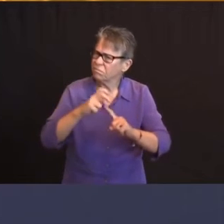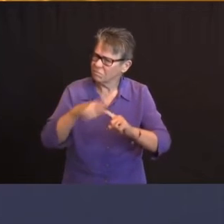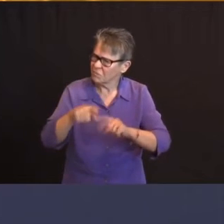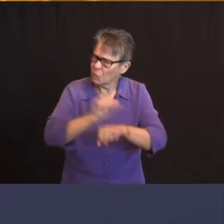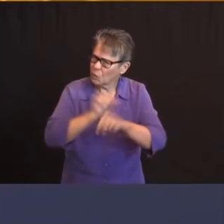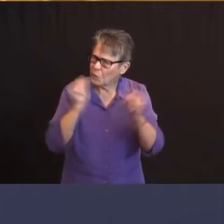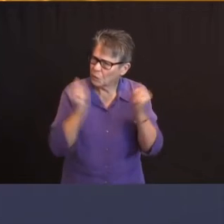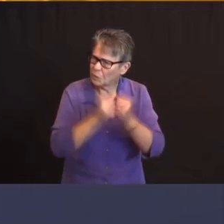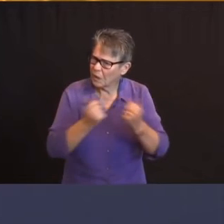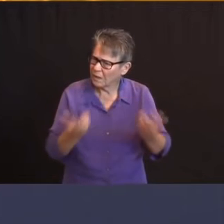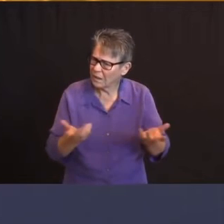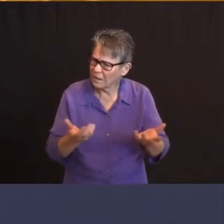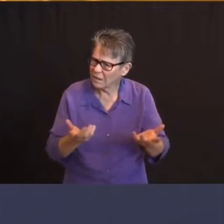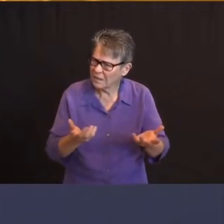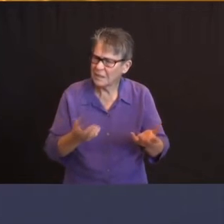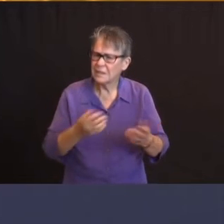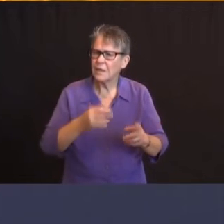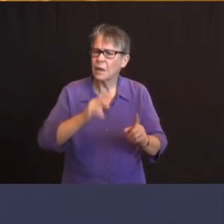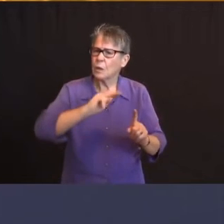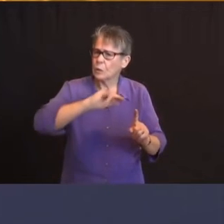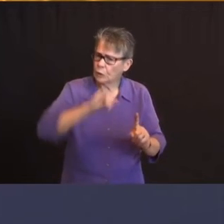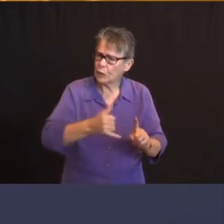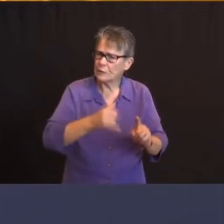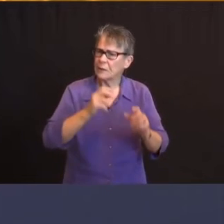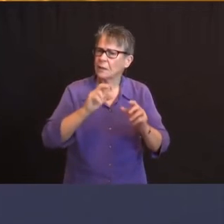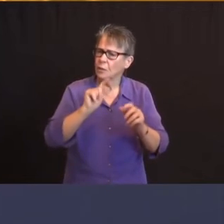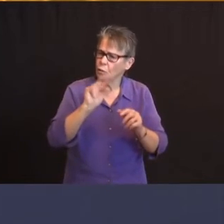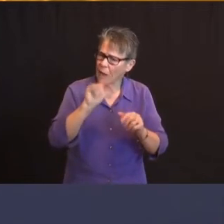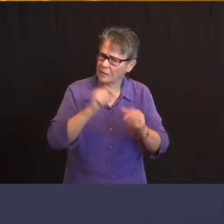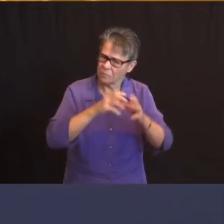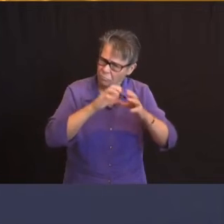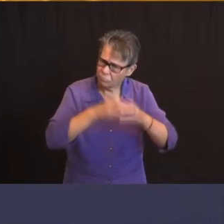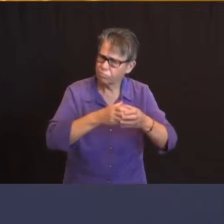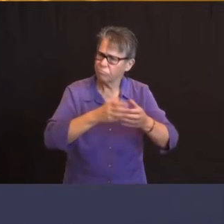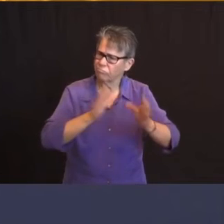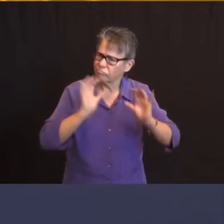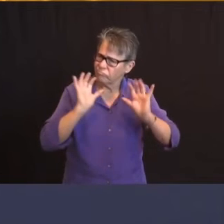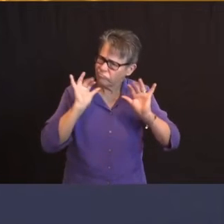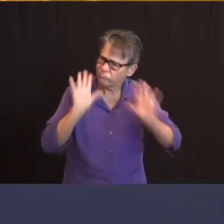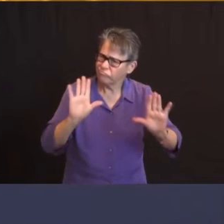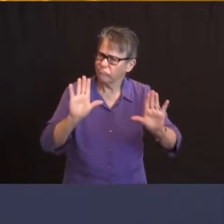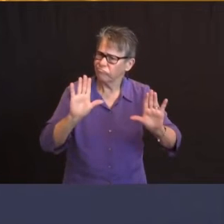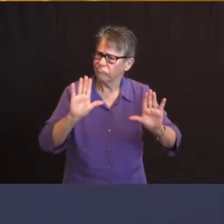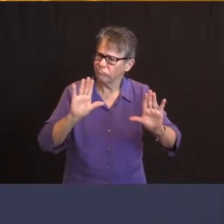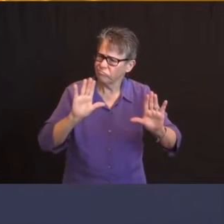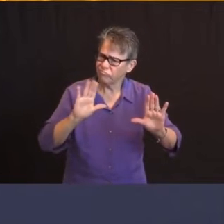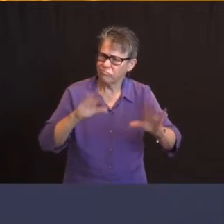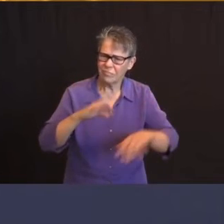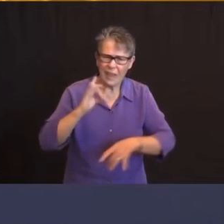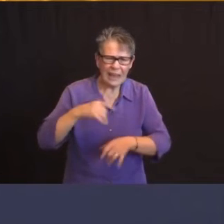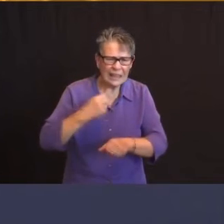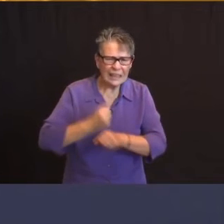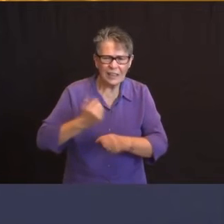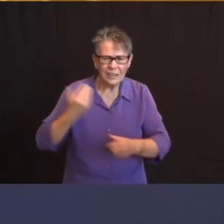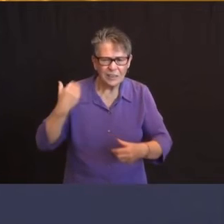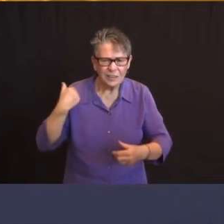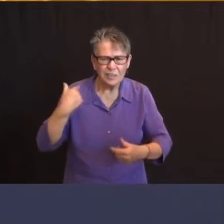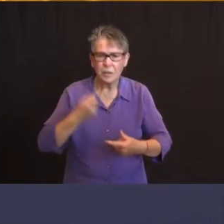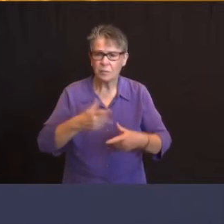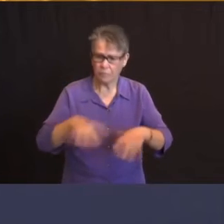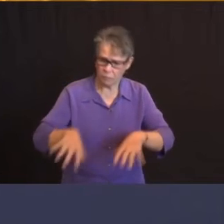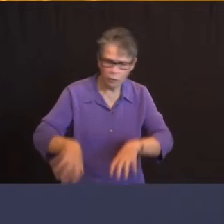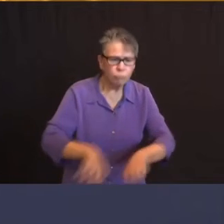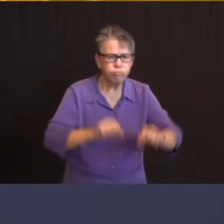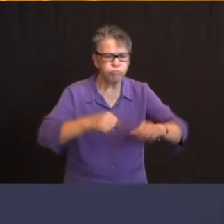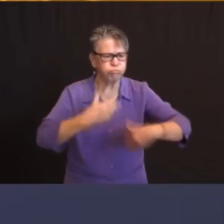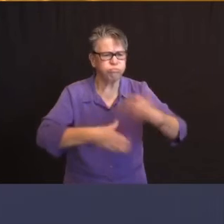literally wrecked over the 8 years before we got here, literally wrecked. And whether it's